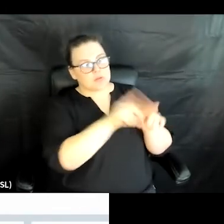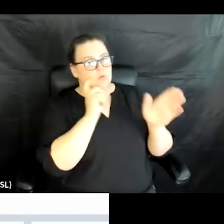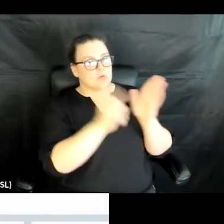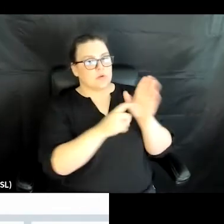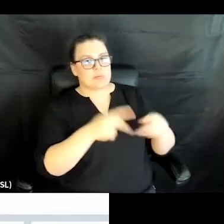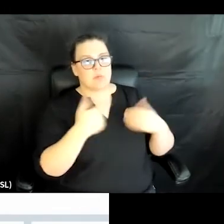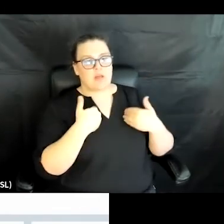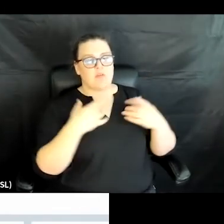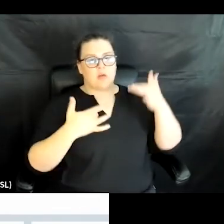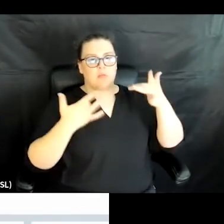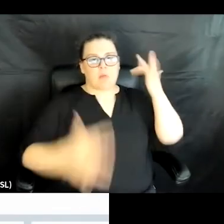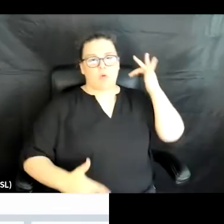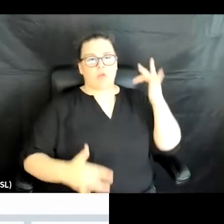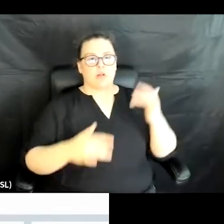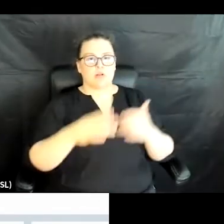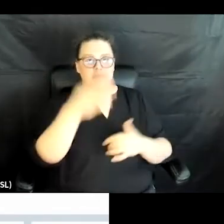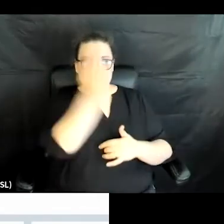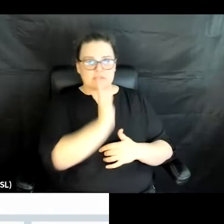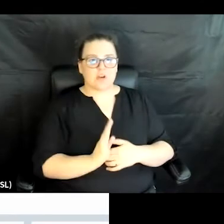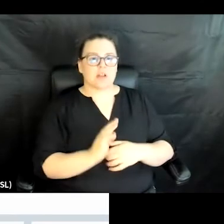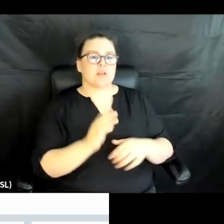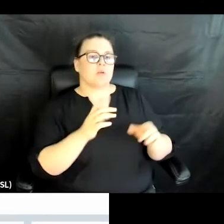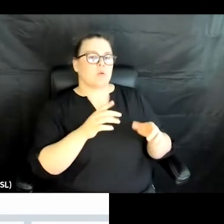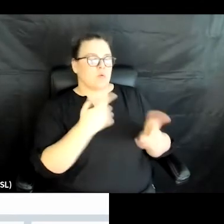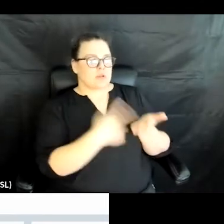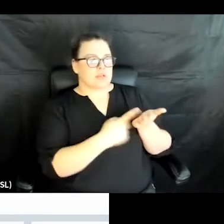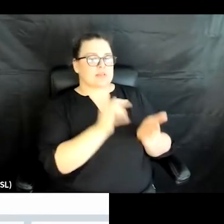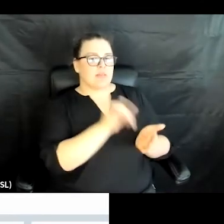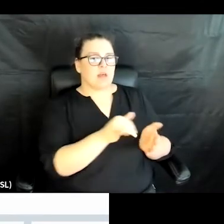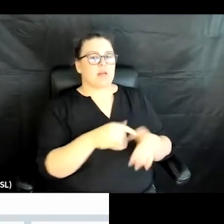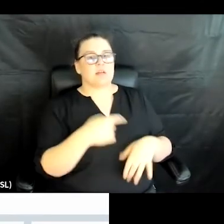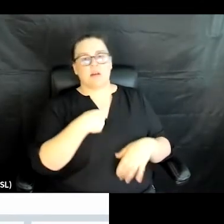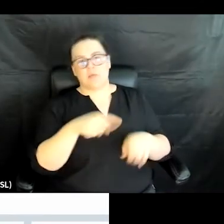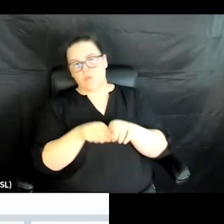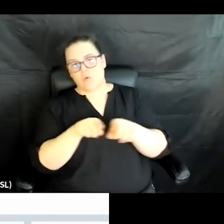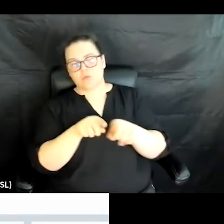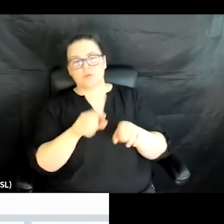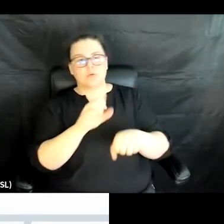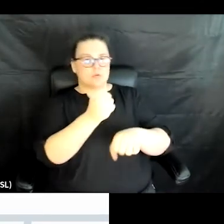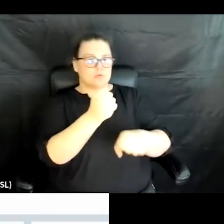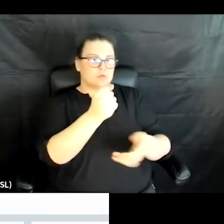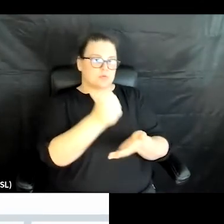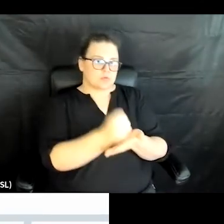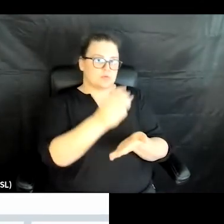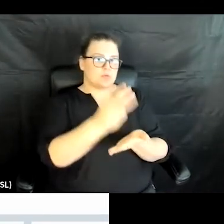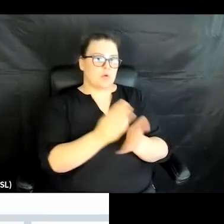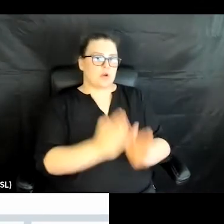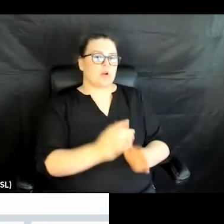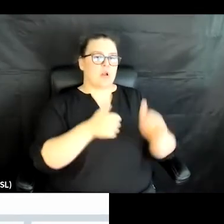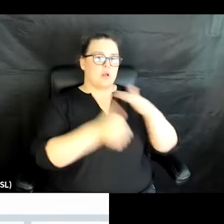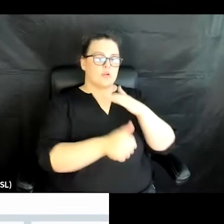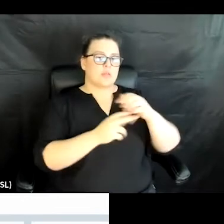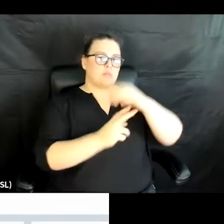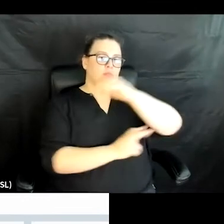have bipolar schizophrenia. So we address those. And then I'm also the social worker on the Bridge program, which is like with Dr. Lawrence and with